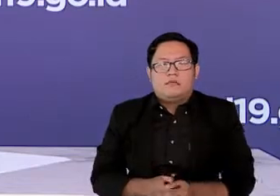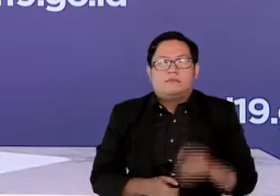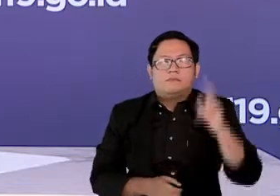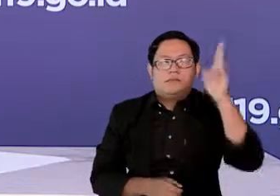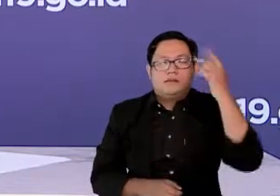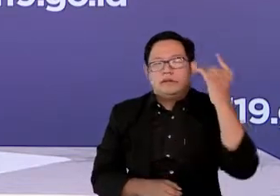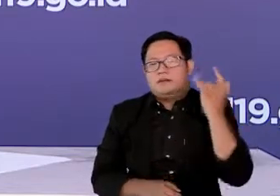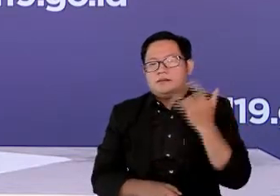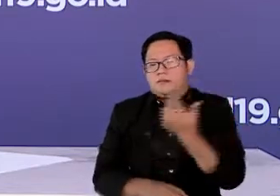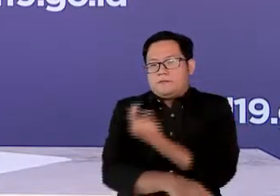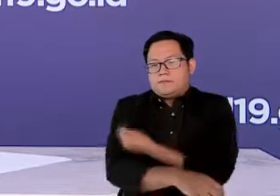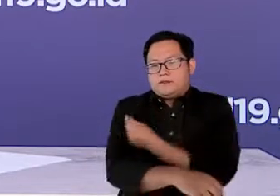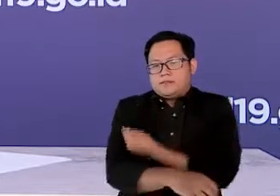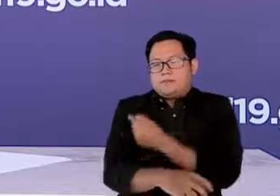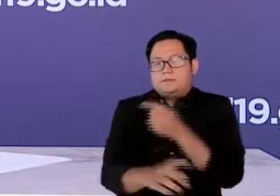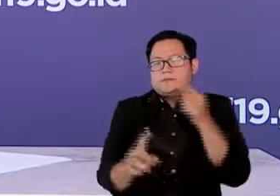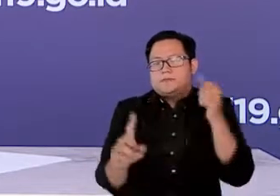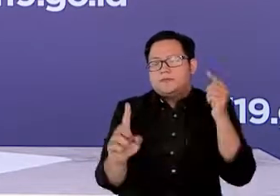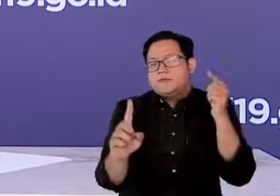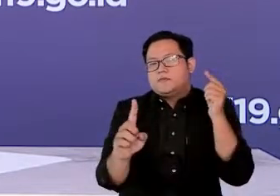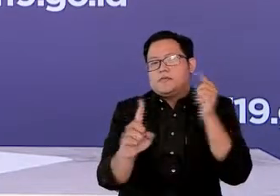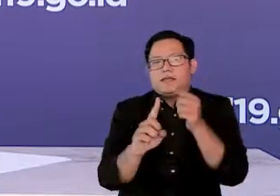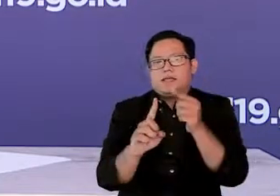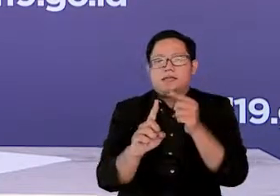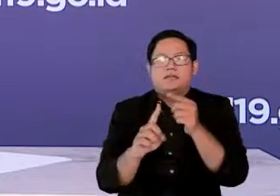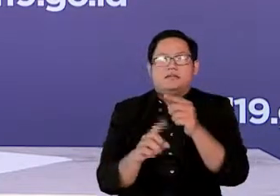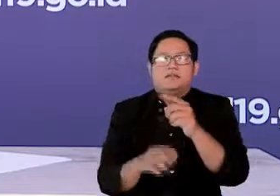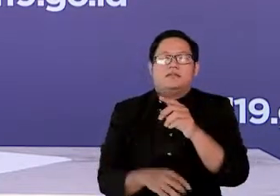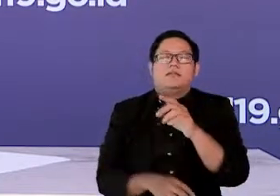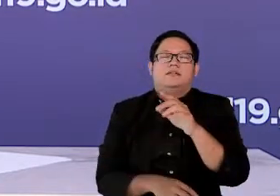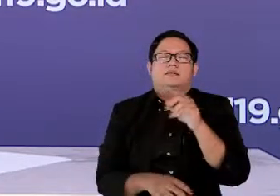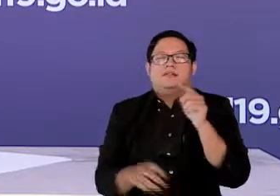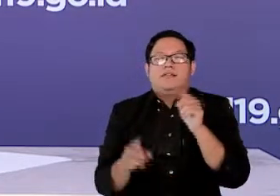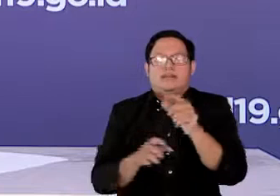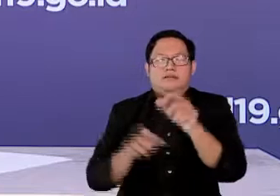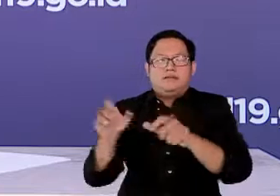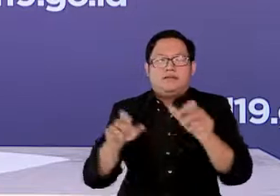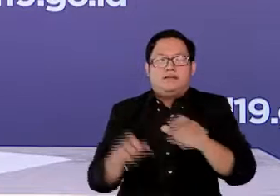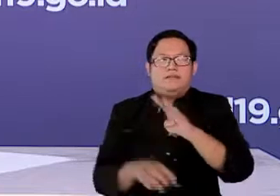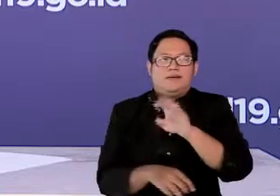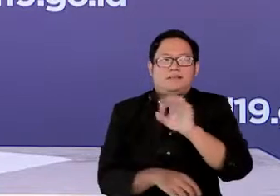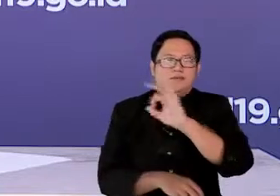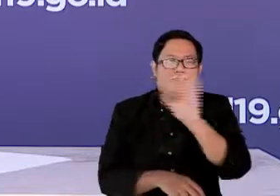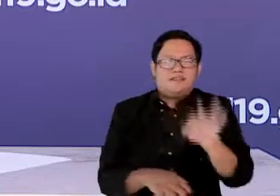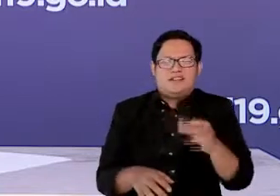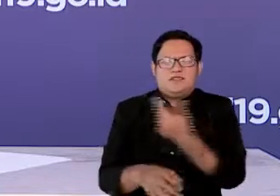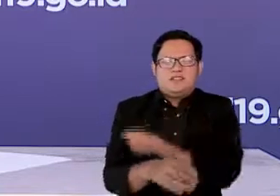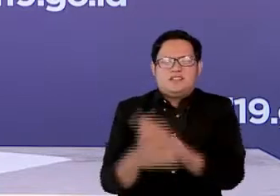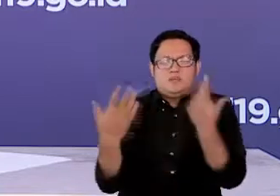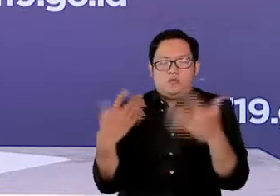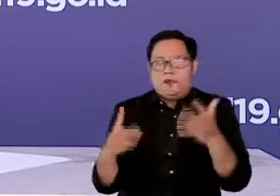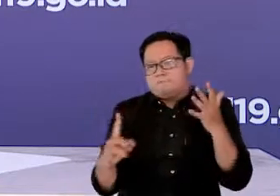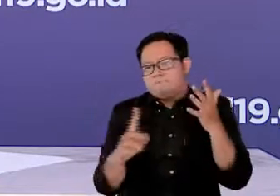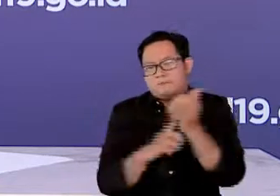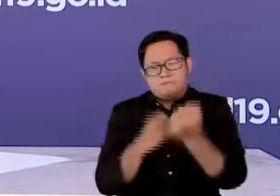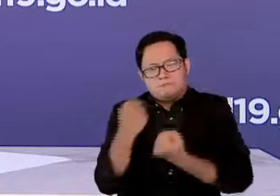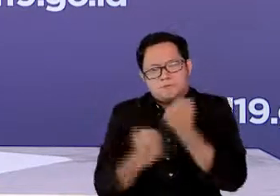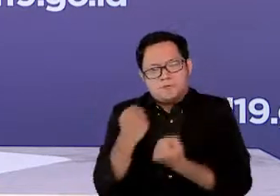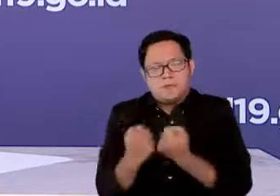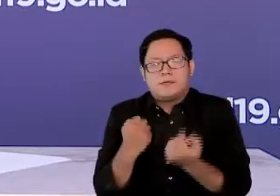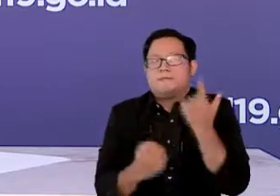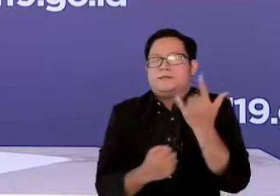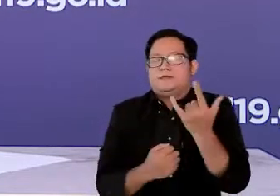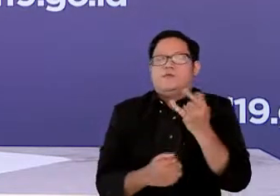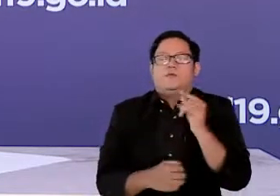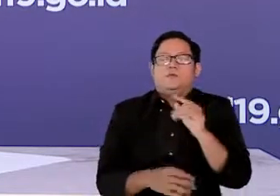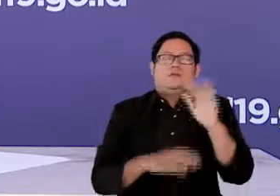maximize the vaccination target of 40% of the population in each country by the end of 2021, and